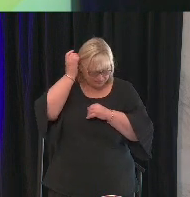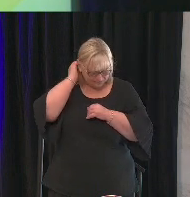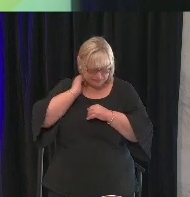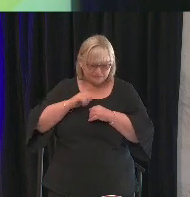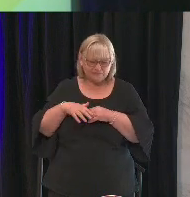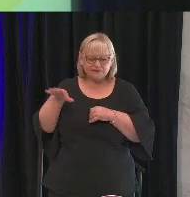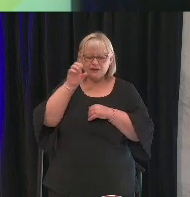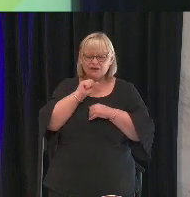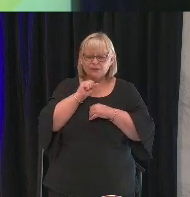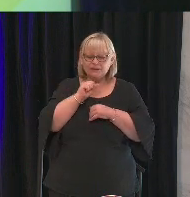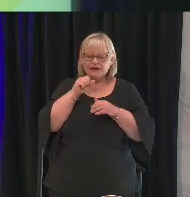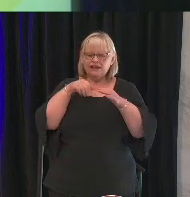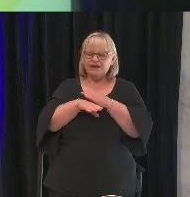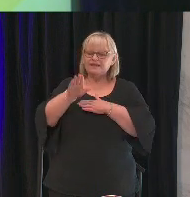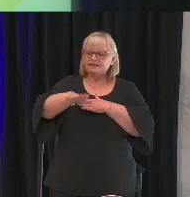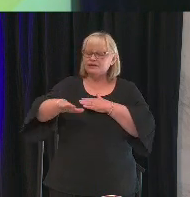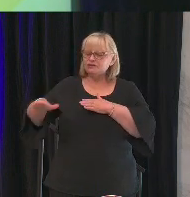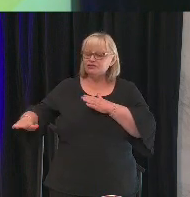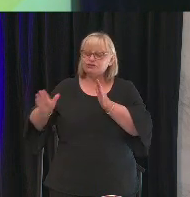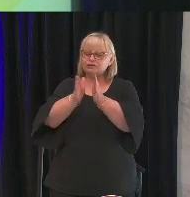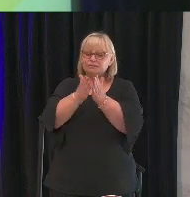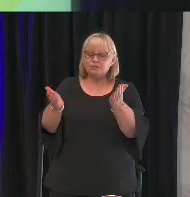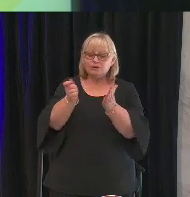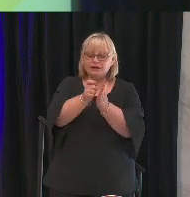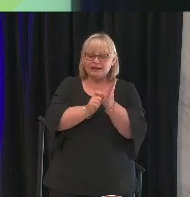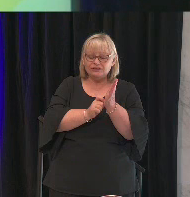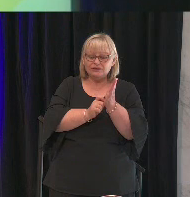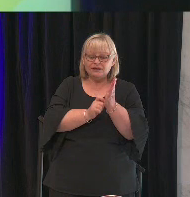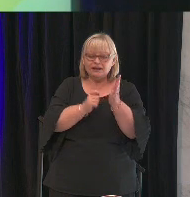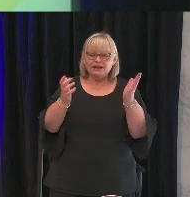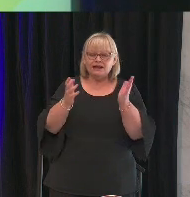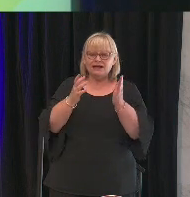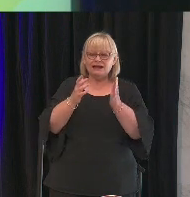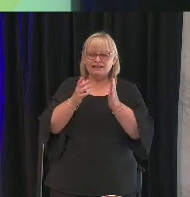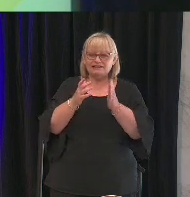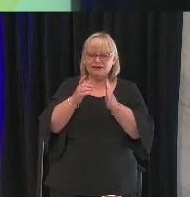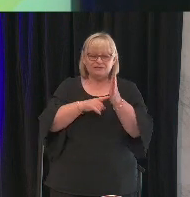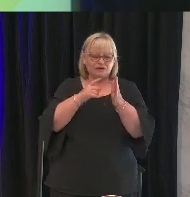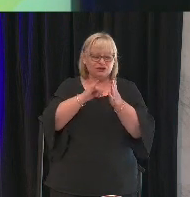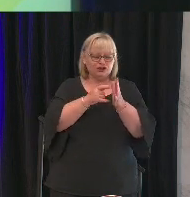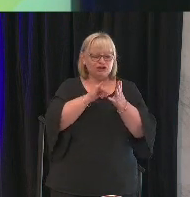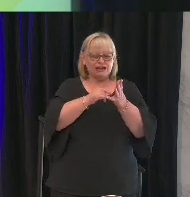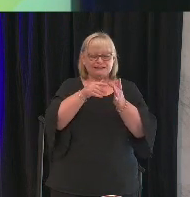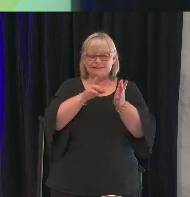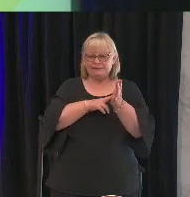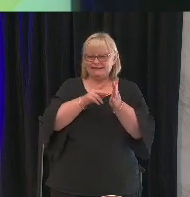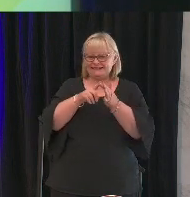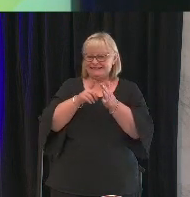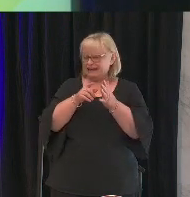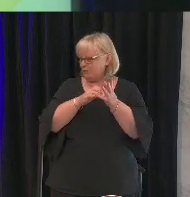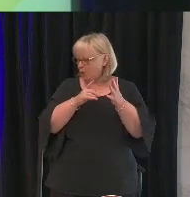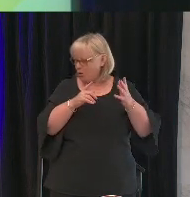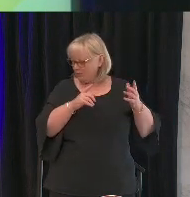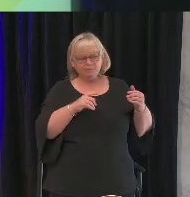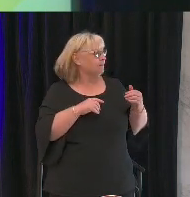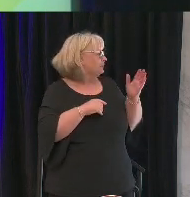And the winner in the children's literature category is Cooey Mitigar by Jasmine Seymour and Leanne Mulgrave Watson.